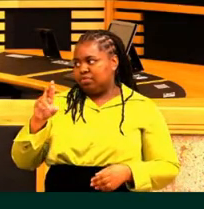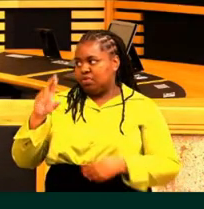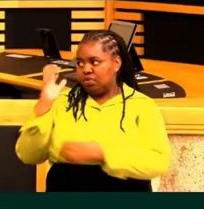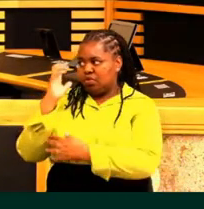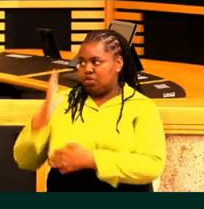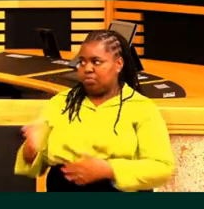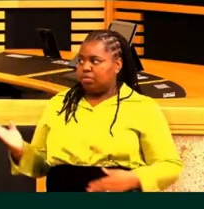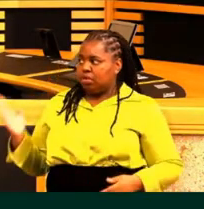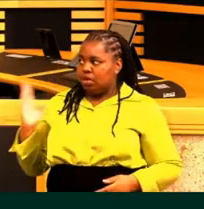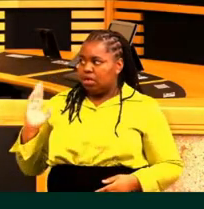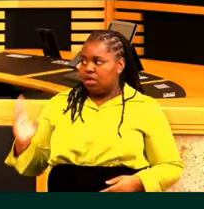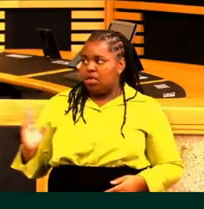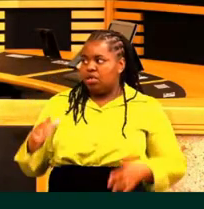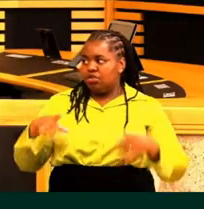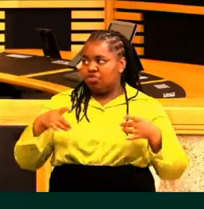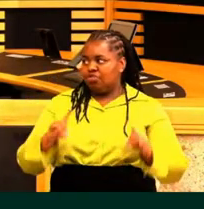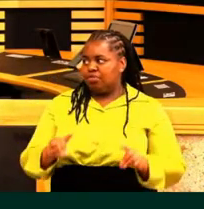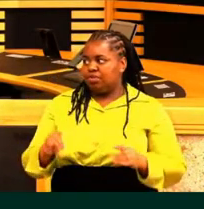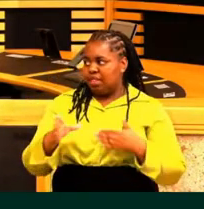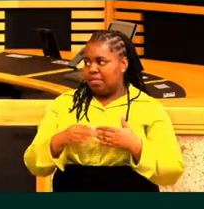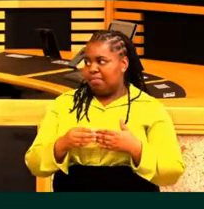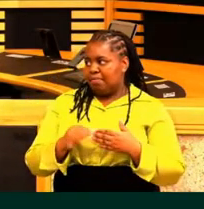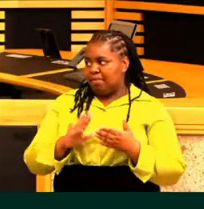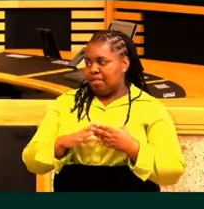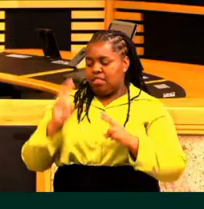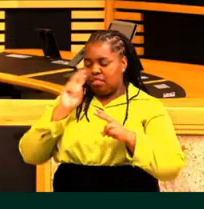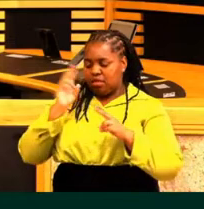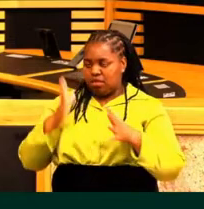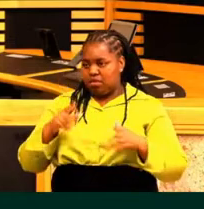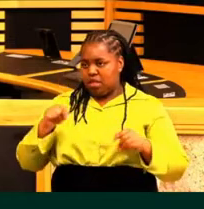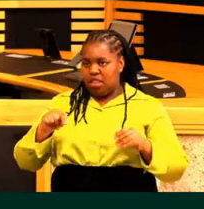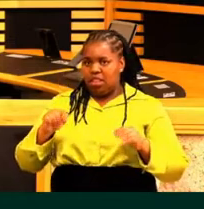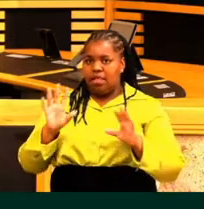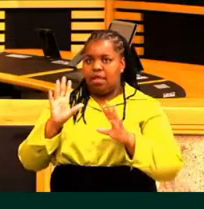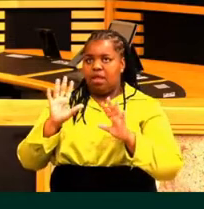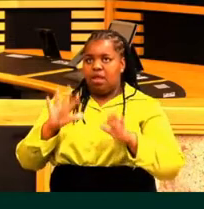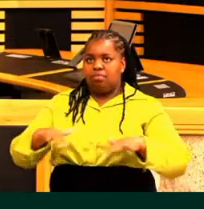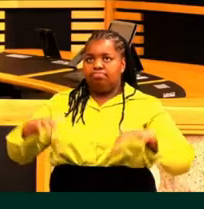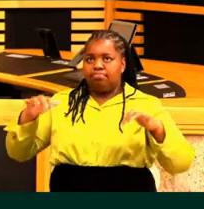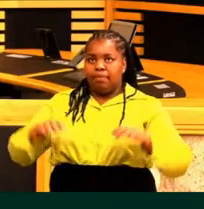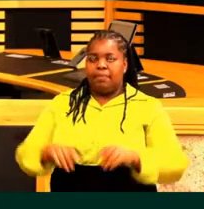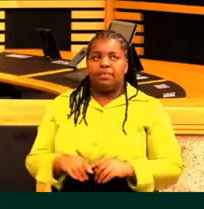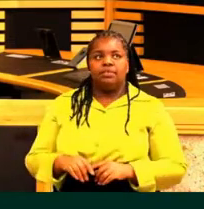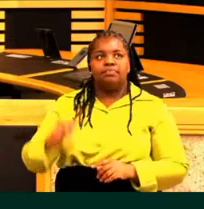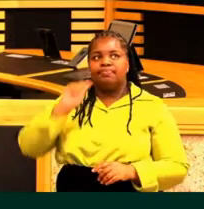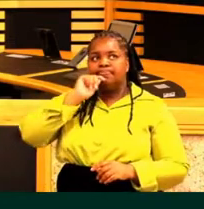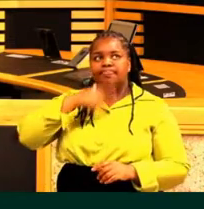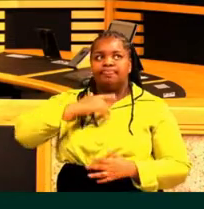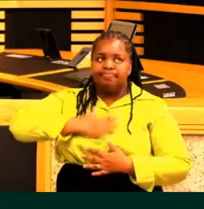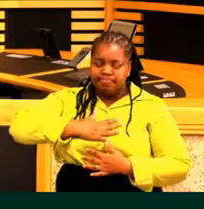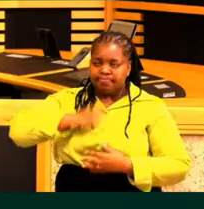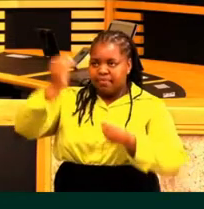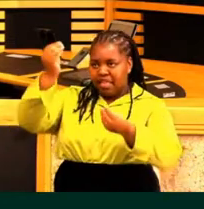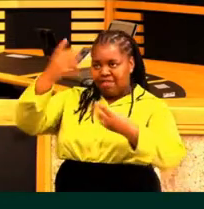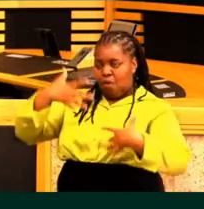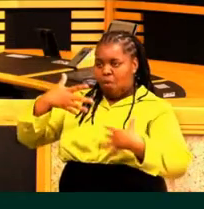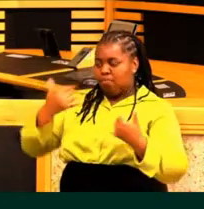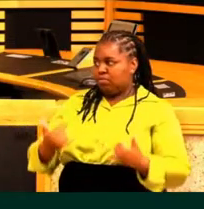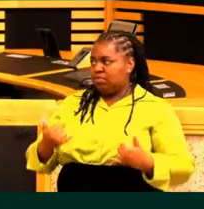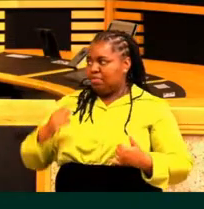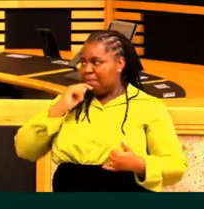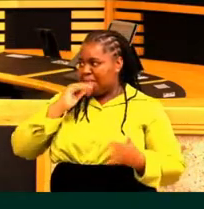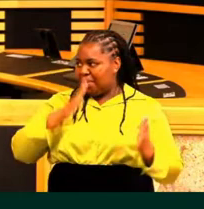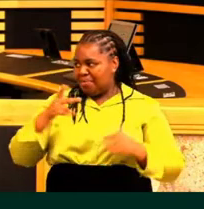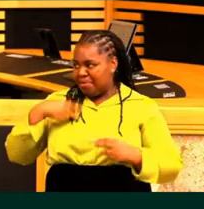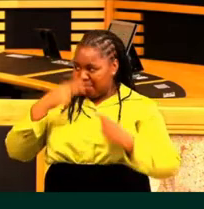speaker of the session the chairperson the members and the guests of this honorable Parliament I am reliably informed today that you can address